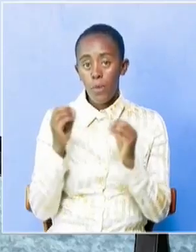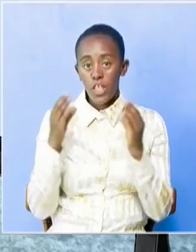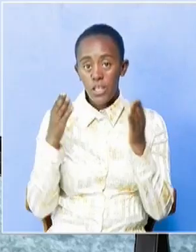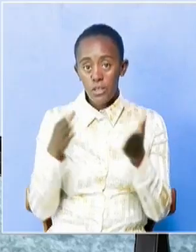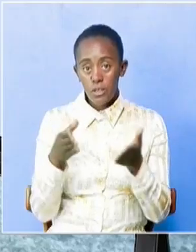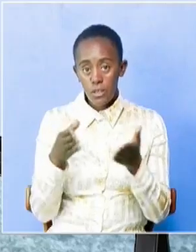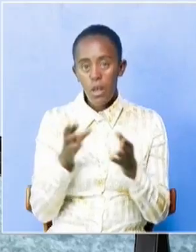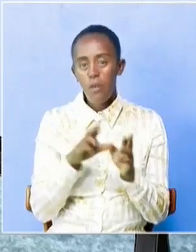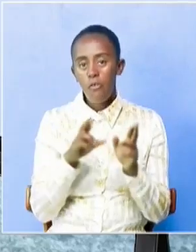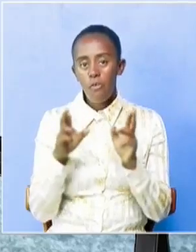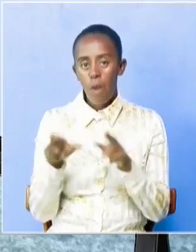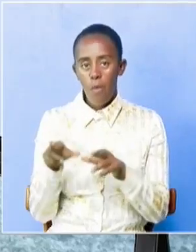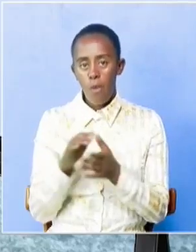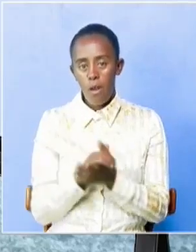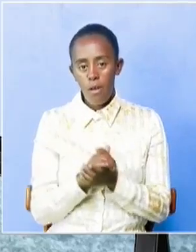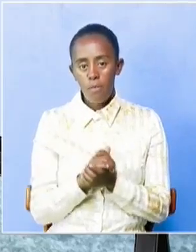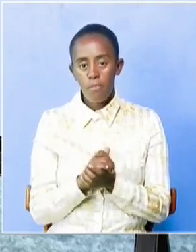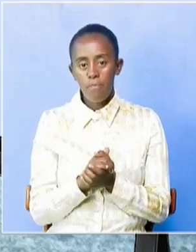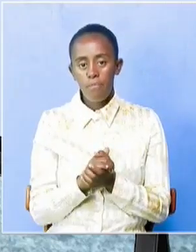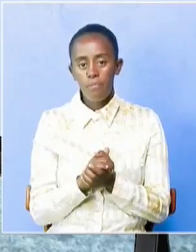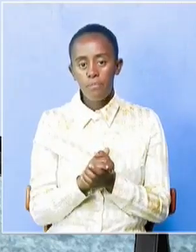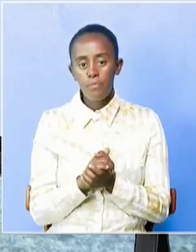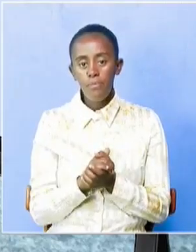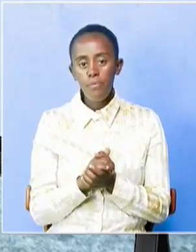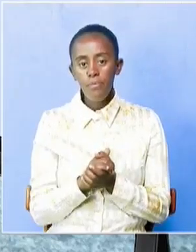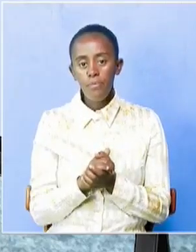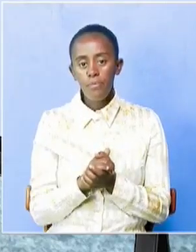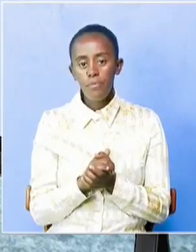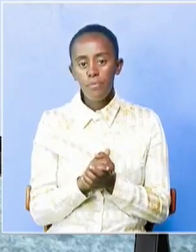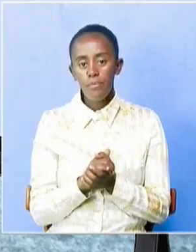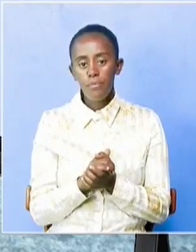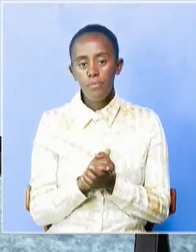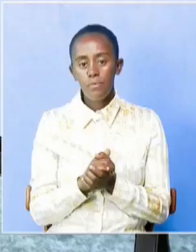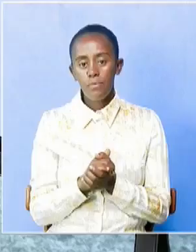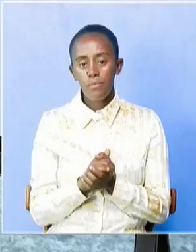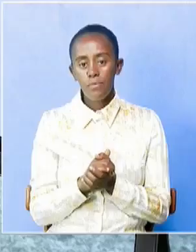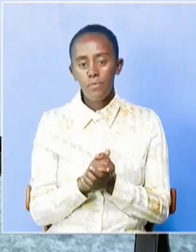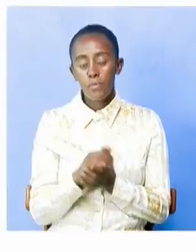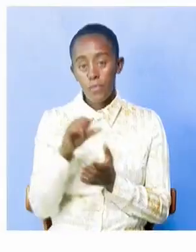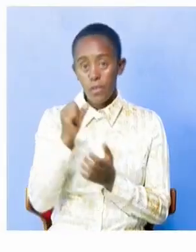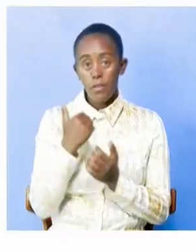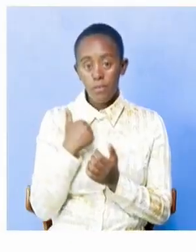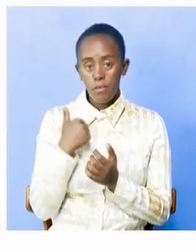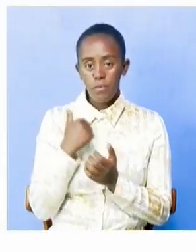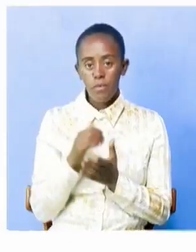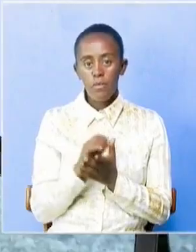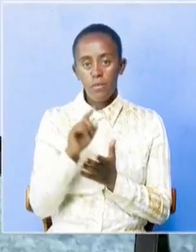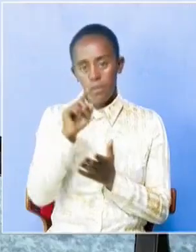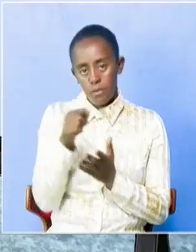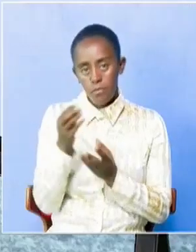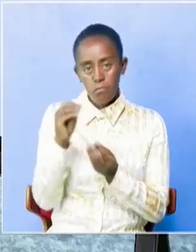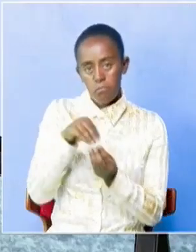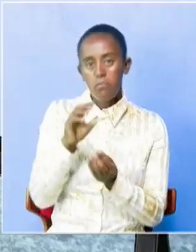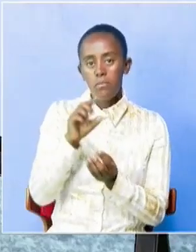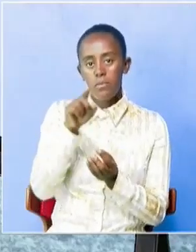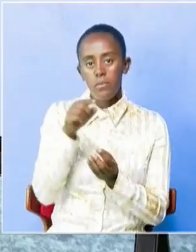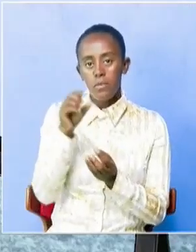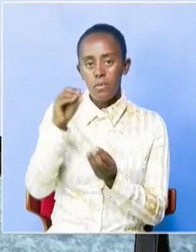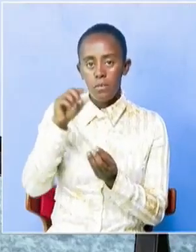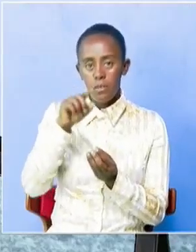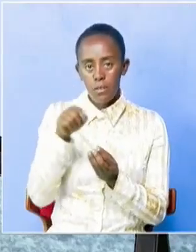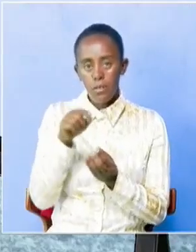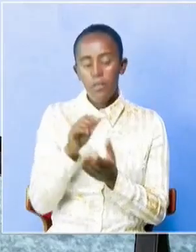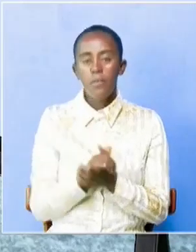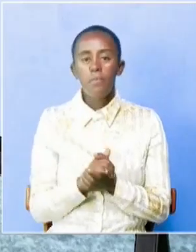is regular noun, and it has S in it, we add